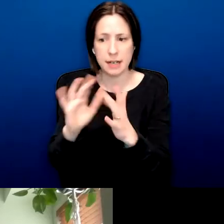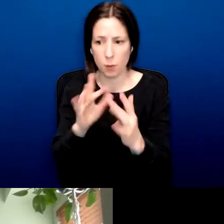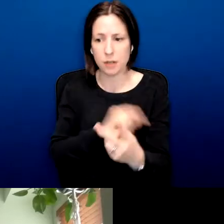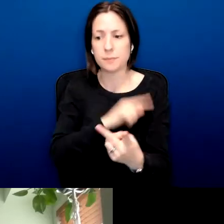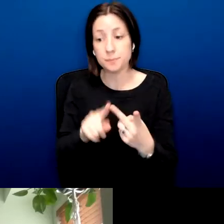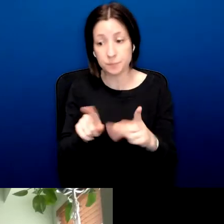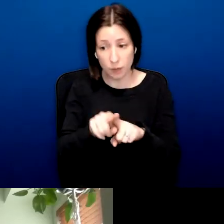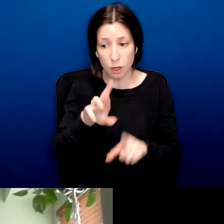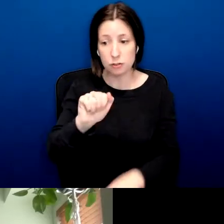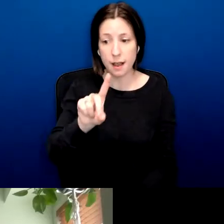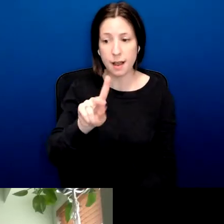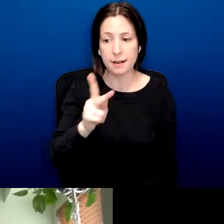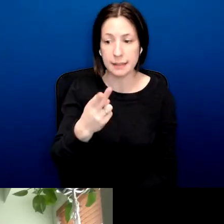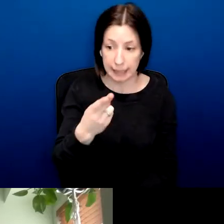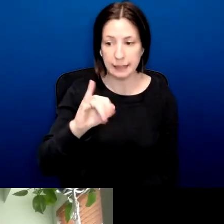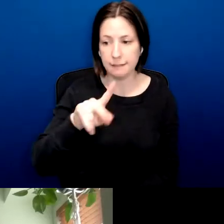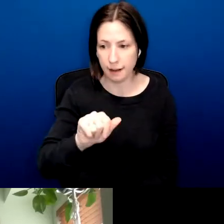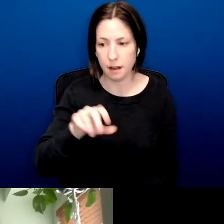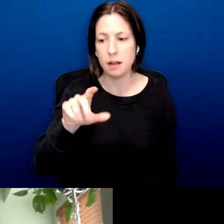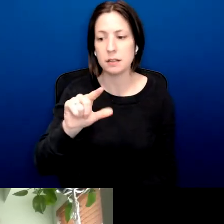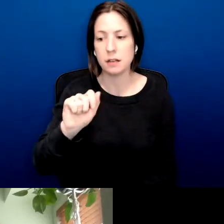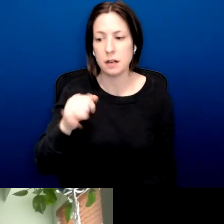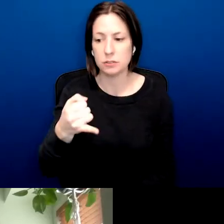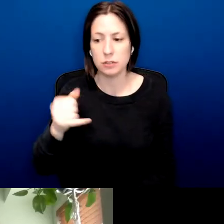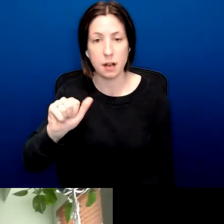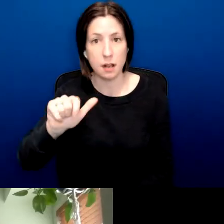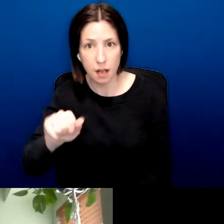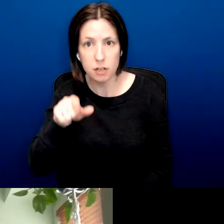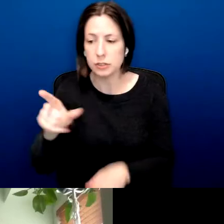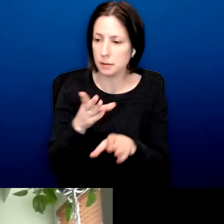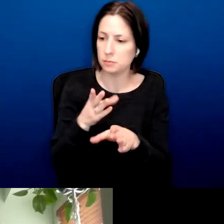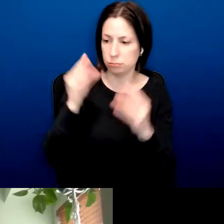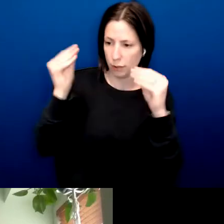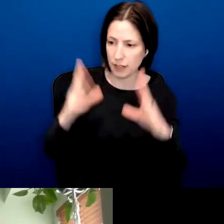Gajela, and she's a professor of media and communication,